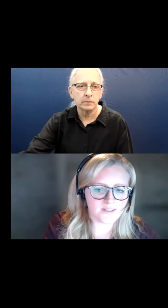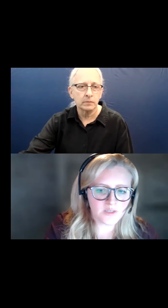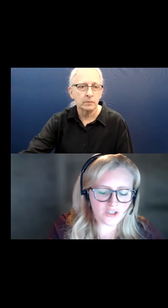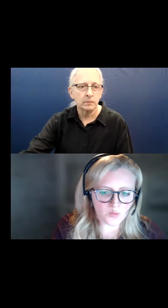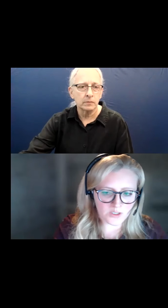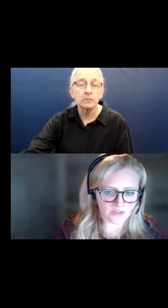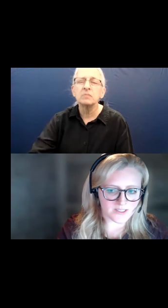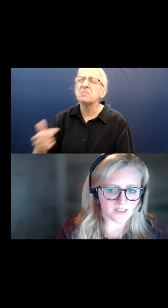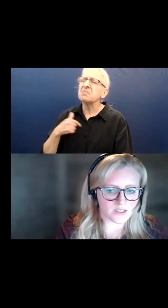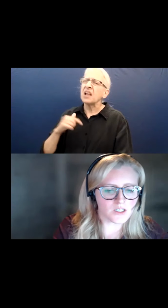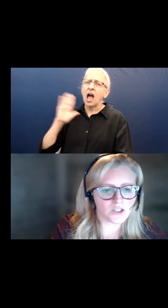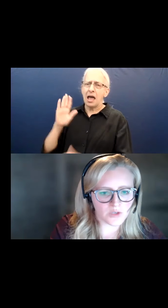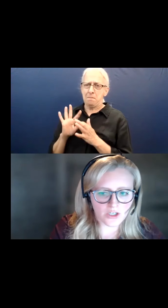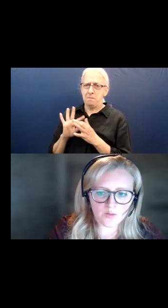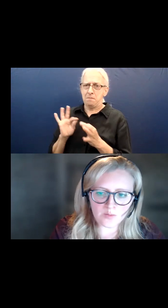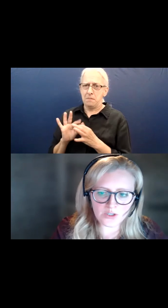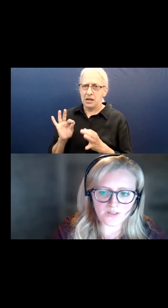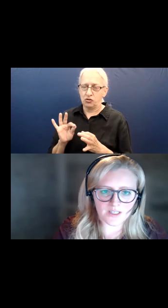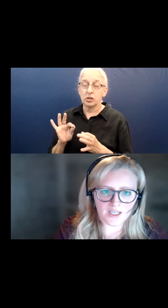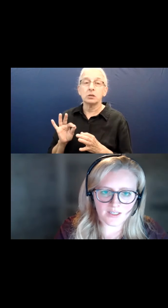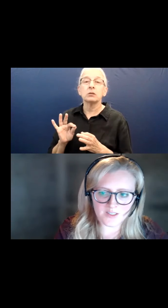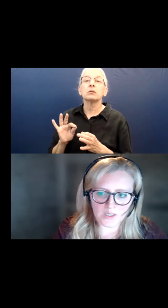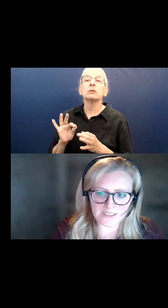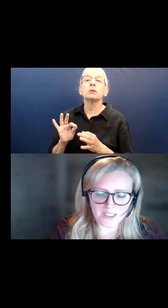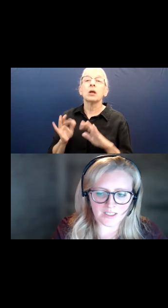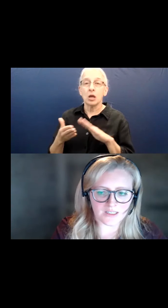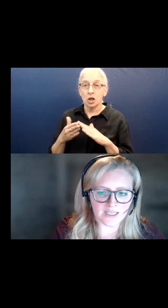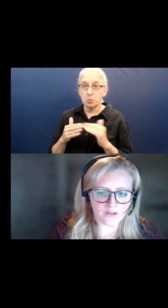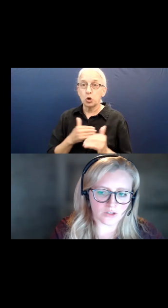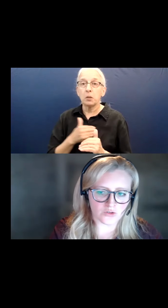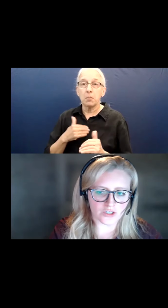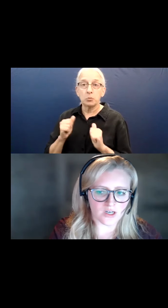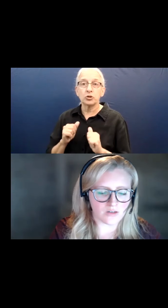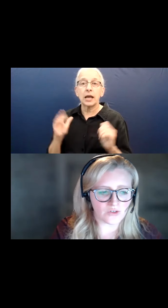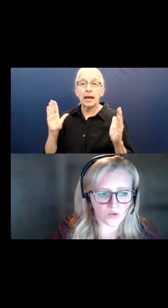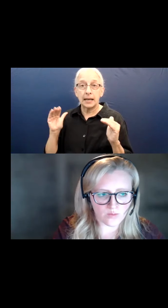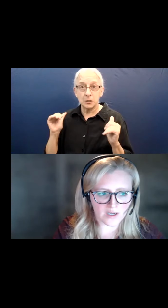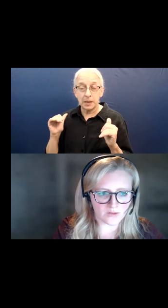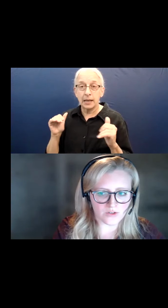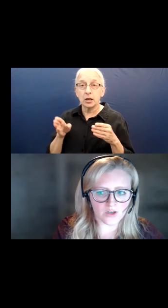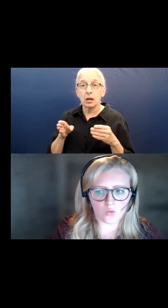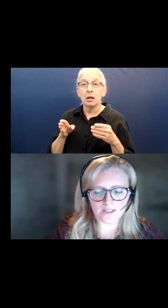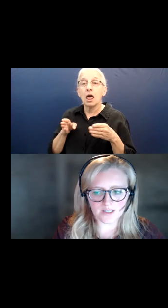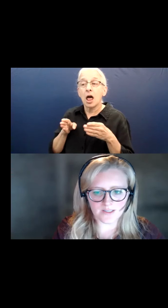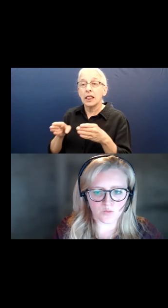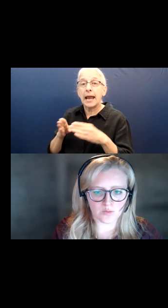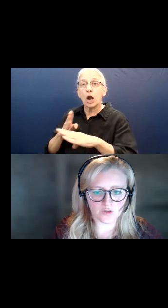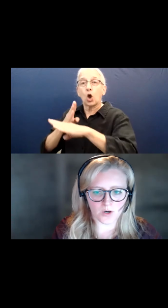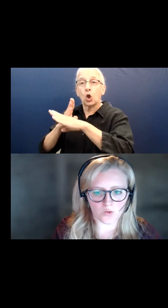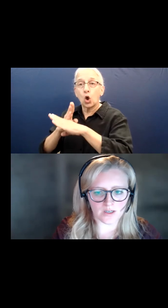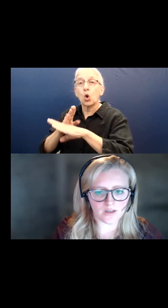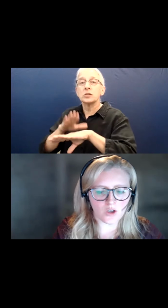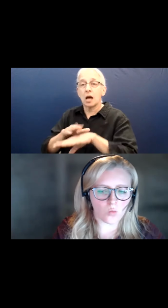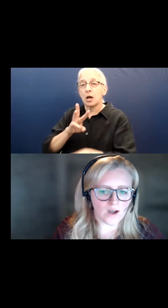So as I mentioned previously, community members can expect a lane closure of northbound Westlake